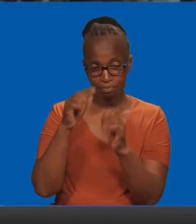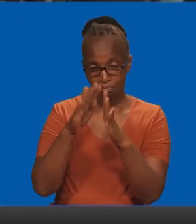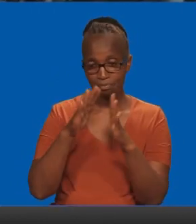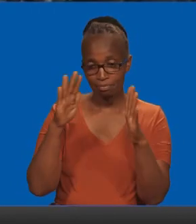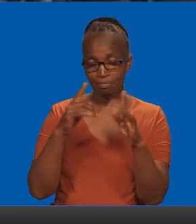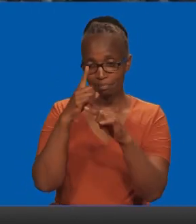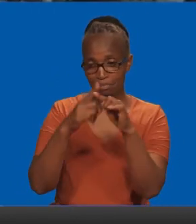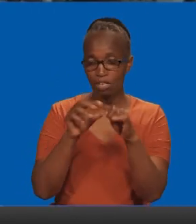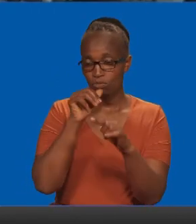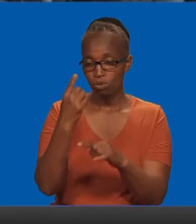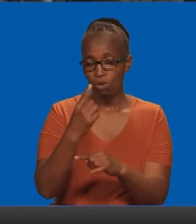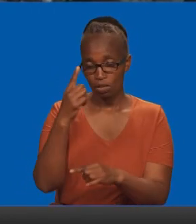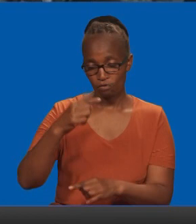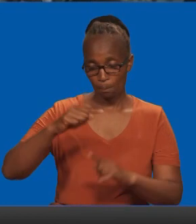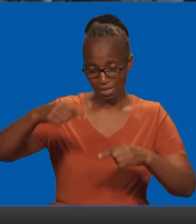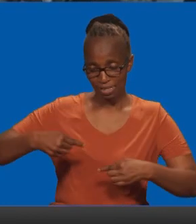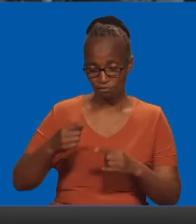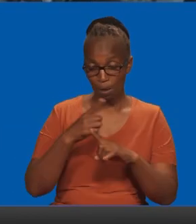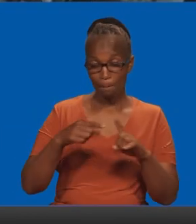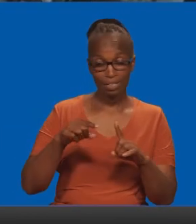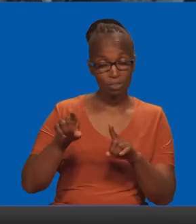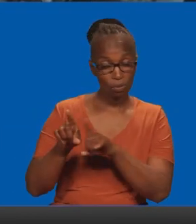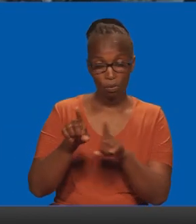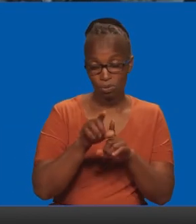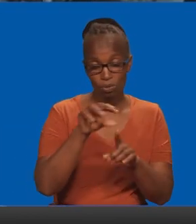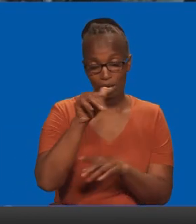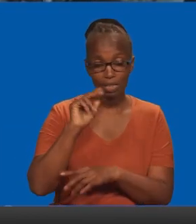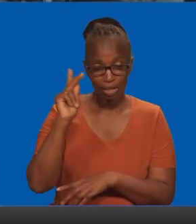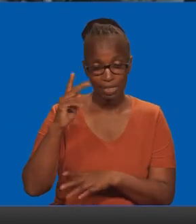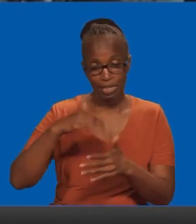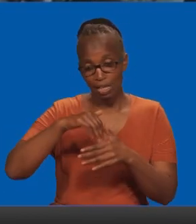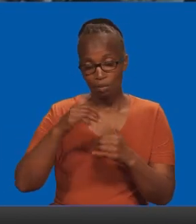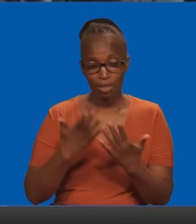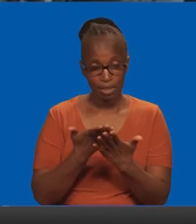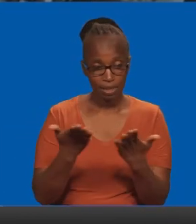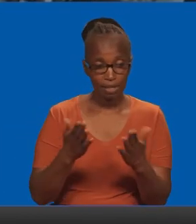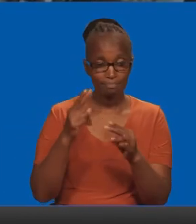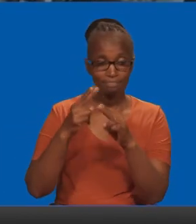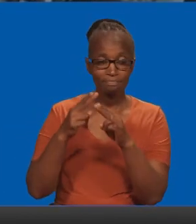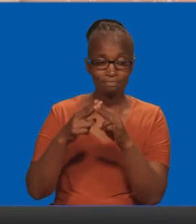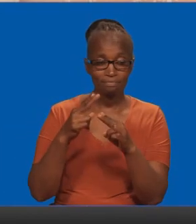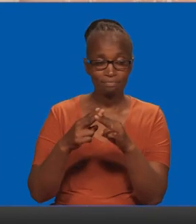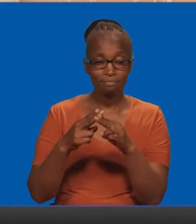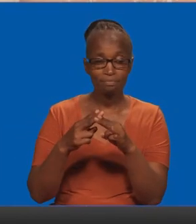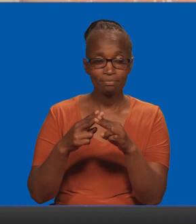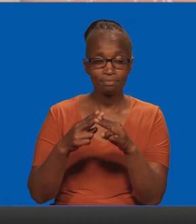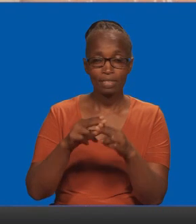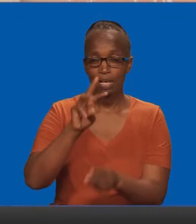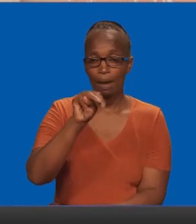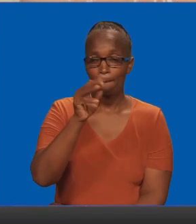trust that this shall be a great year just not only for me but for each and every other single Kenyan out